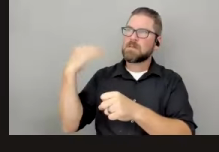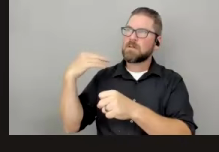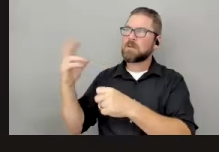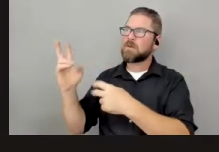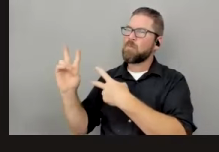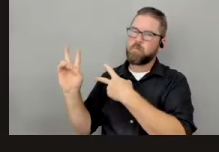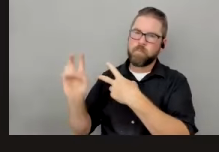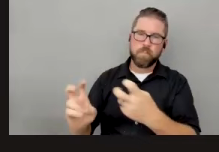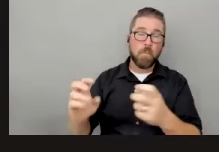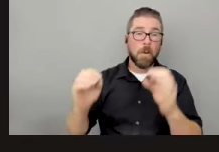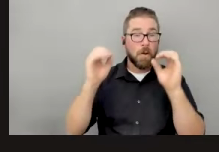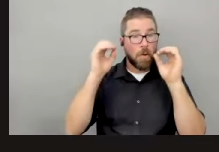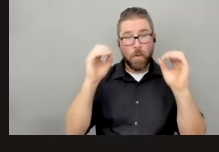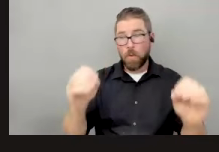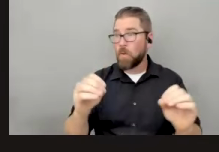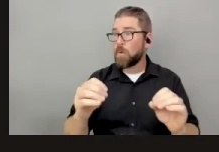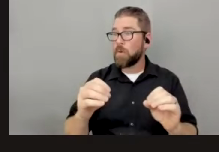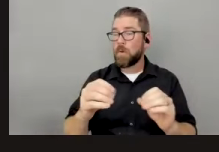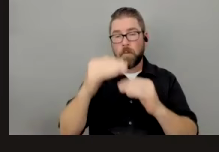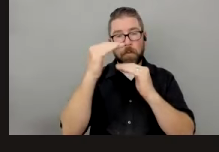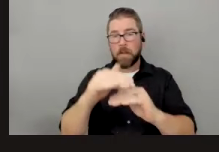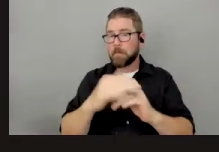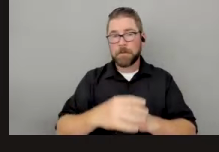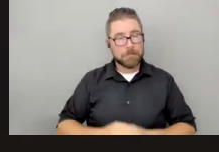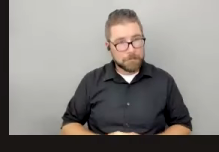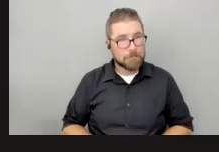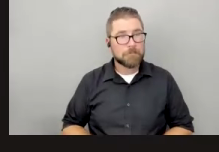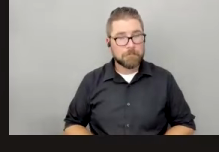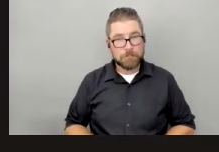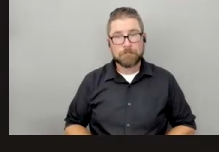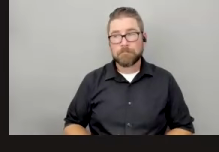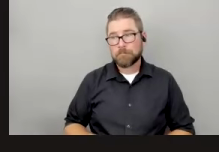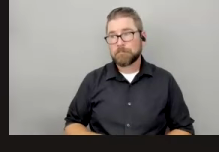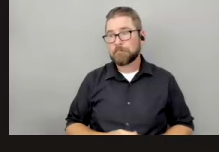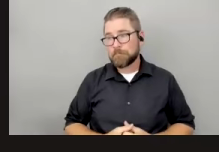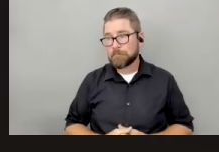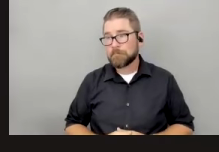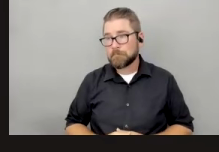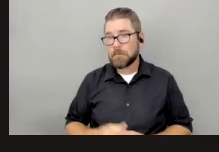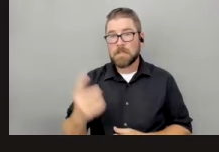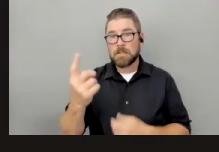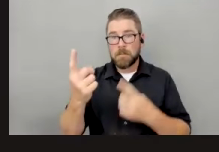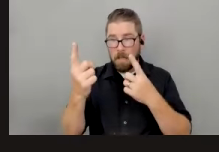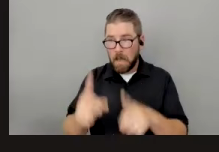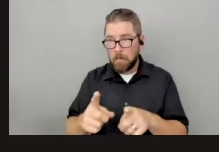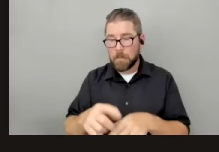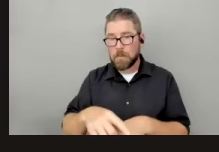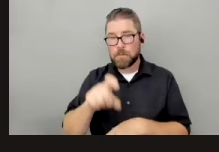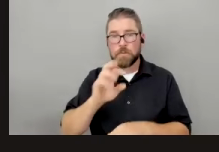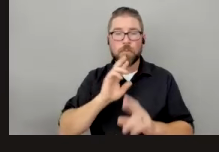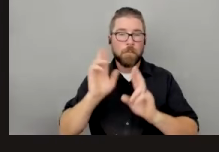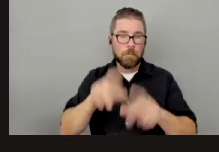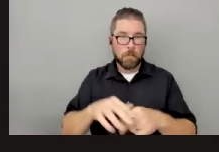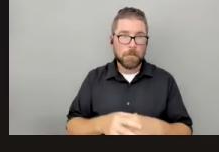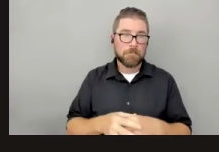no statute of limitations on when something occurred and when it should be reported. It's one of those, as soon as you kind of find out